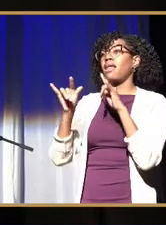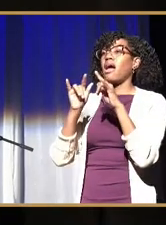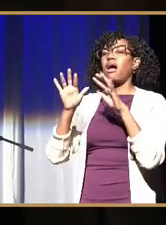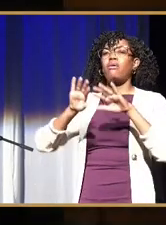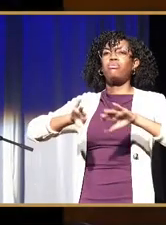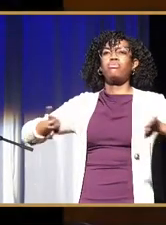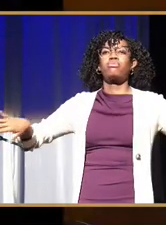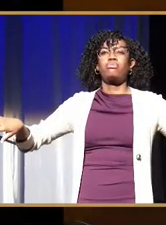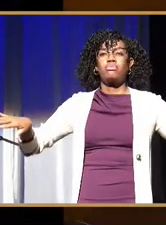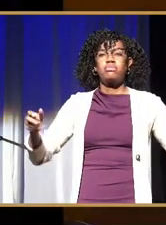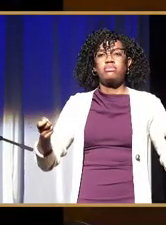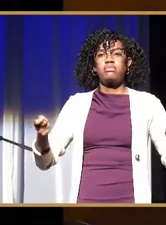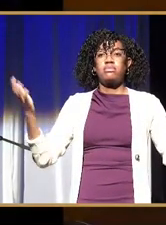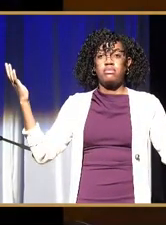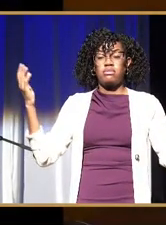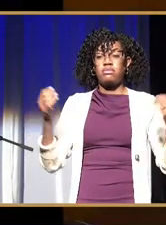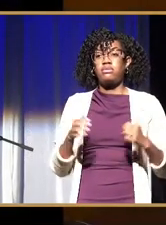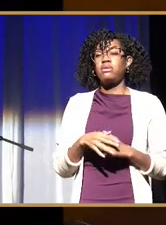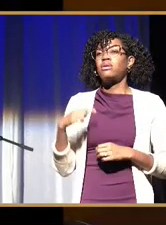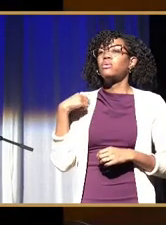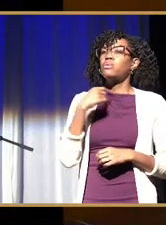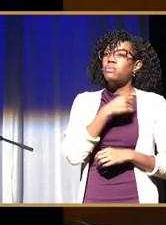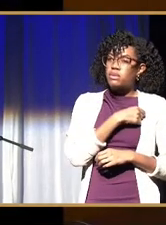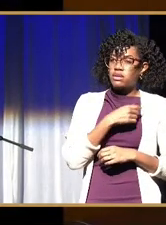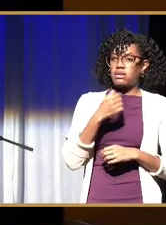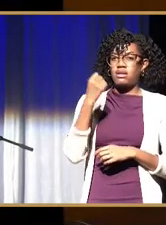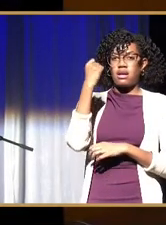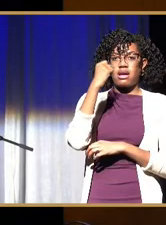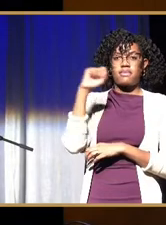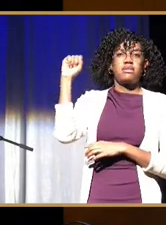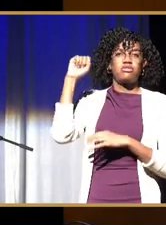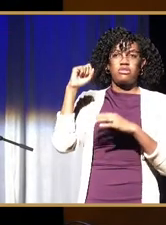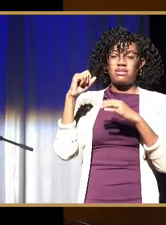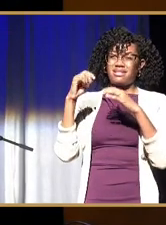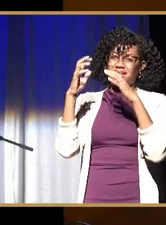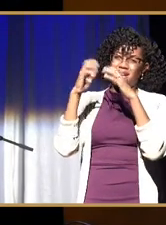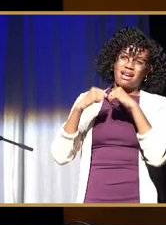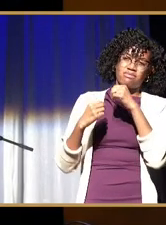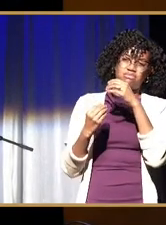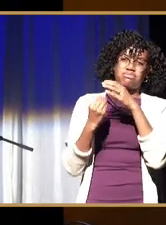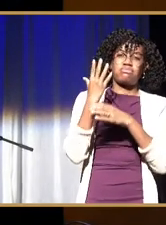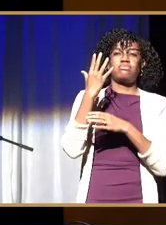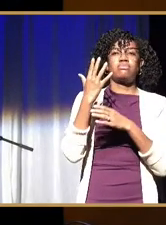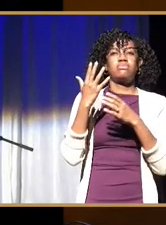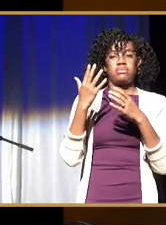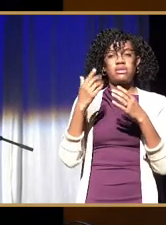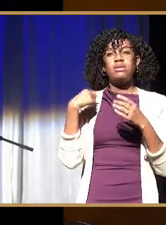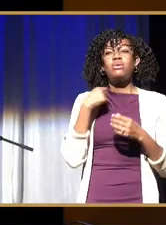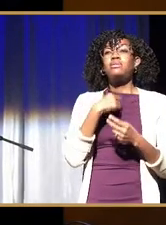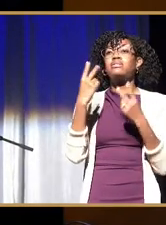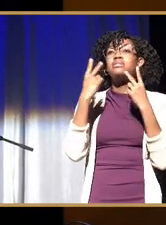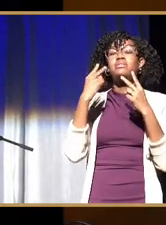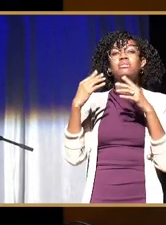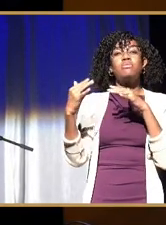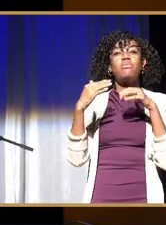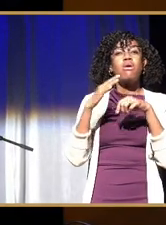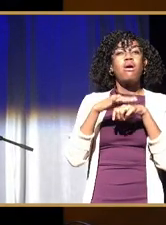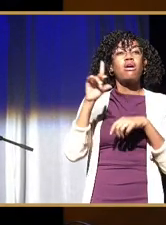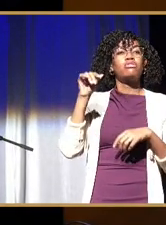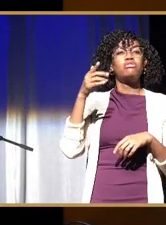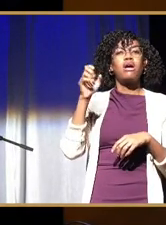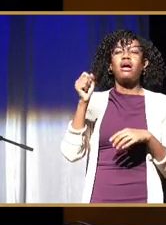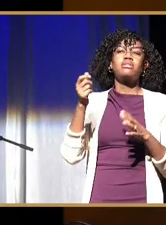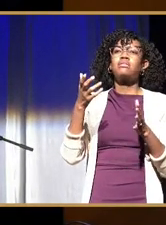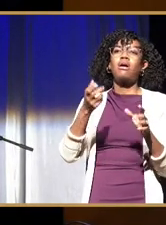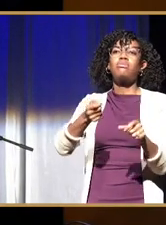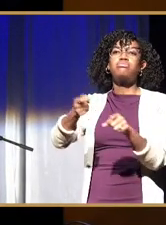are a generation of abolitionists, and we seek to abolish the war on drugs. We